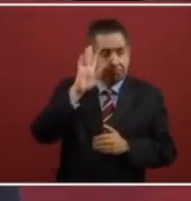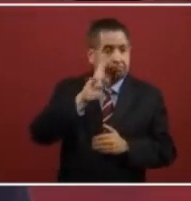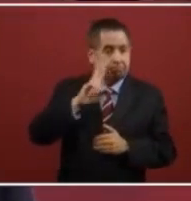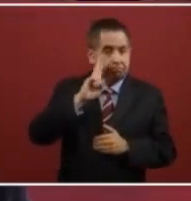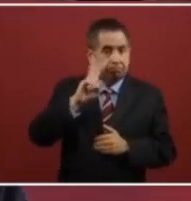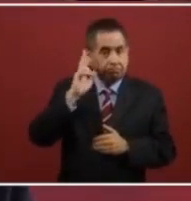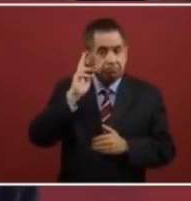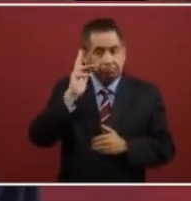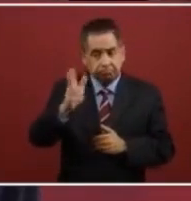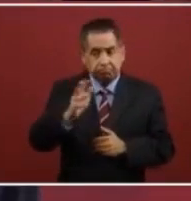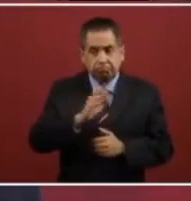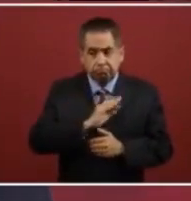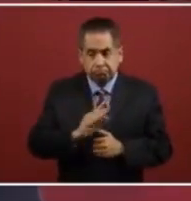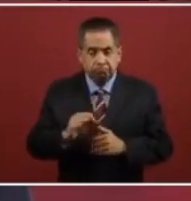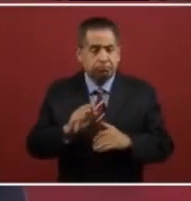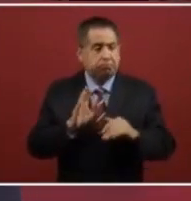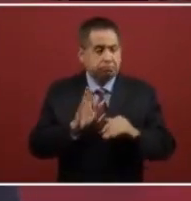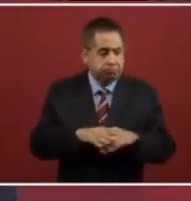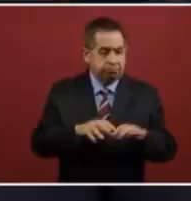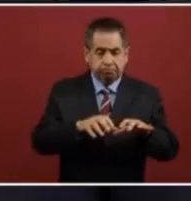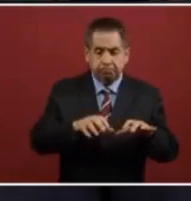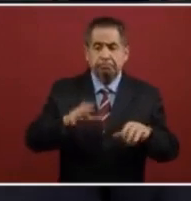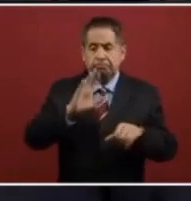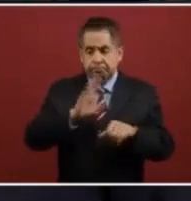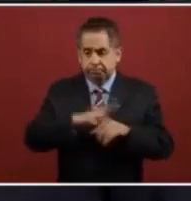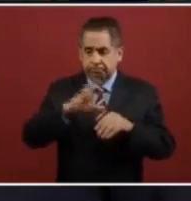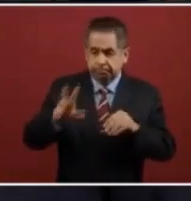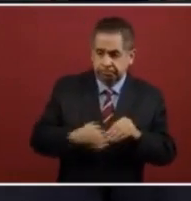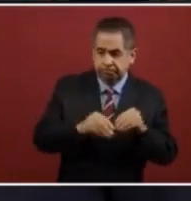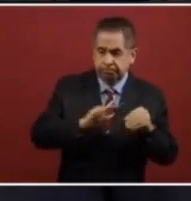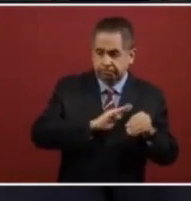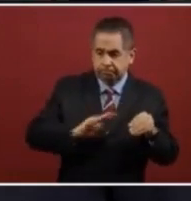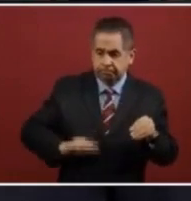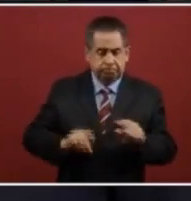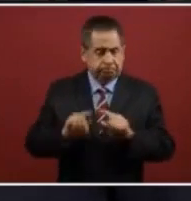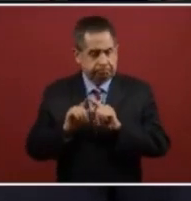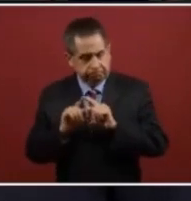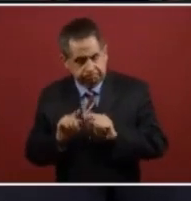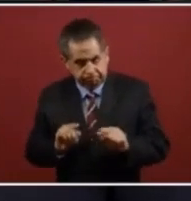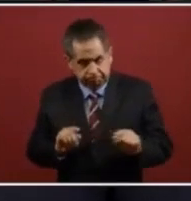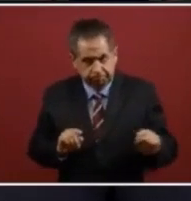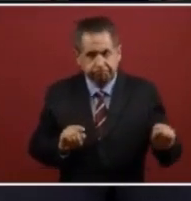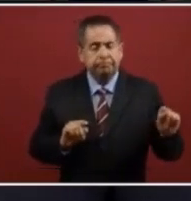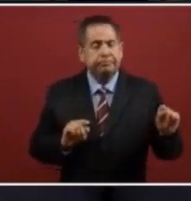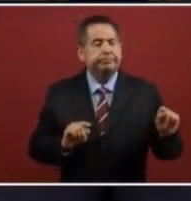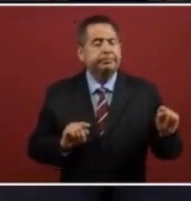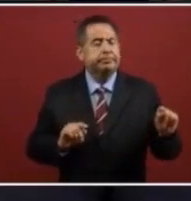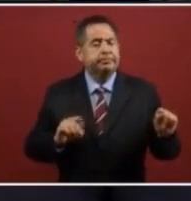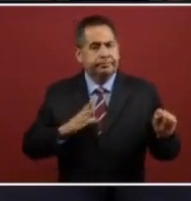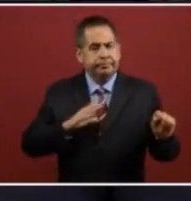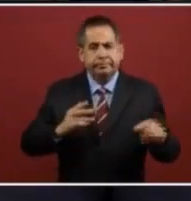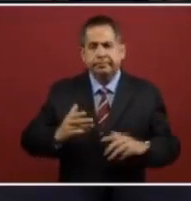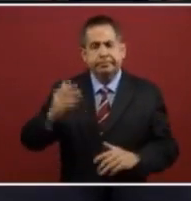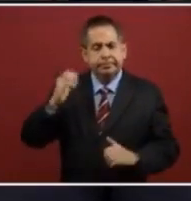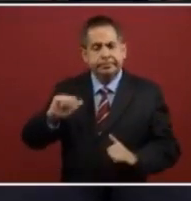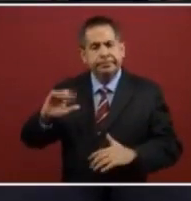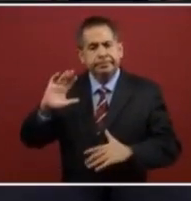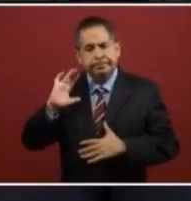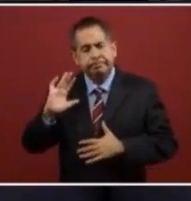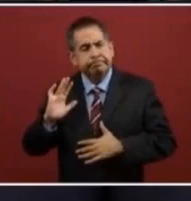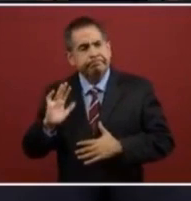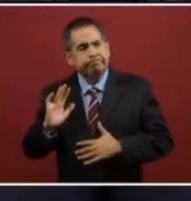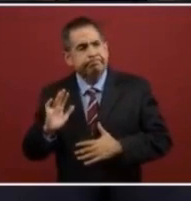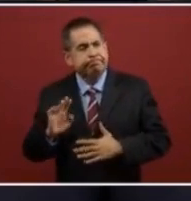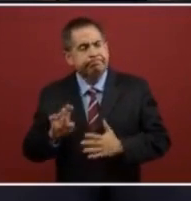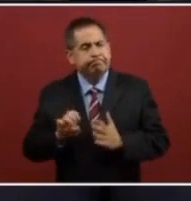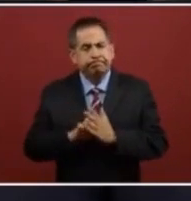pueda ampliarse. the wall, I guess, or Tenemos the el border. compromiso en el caso They